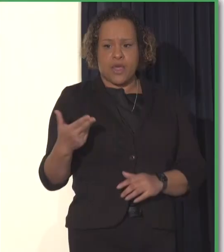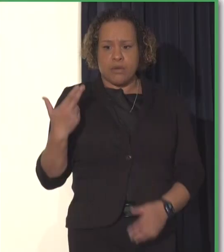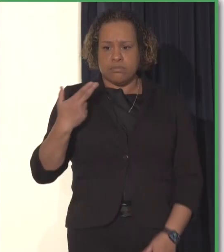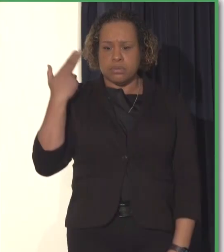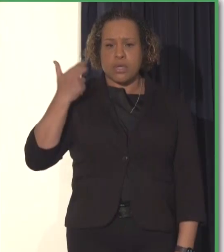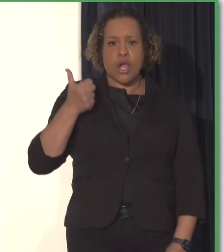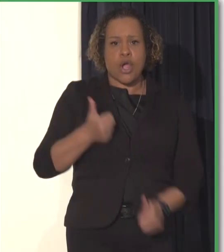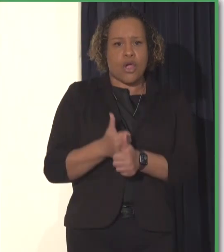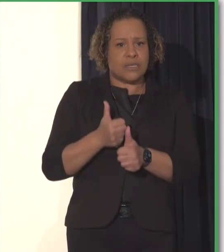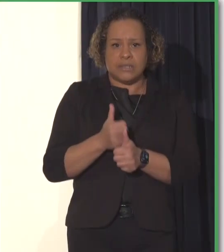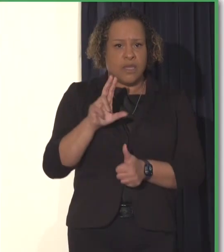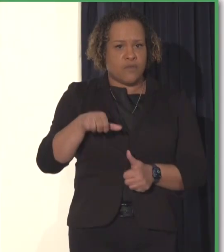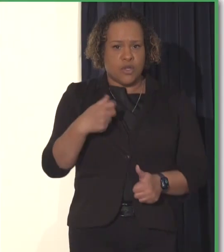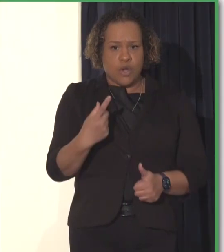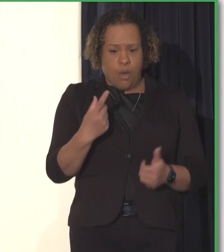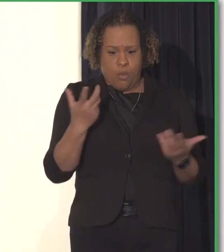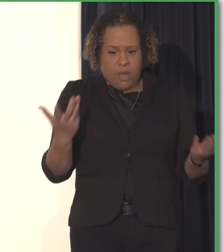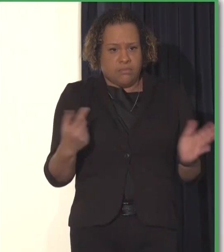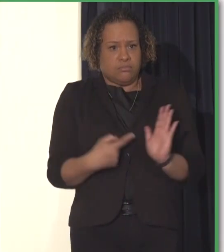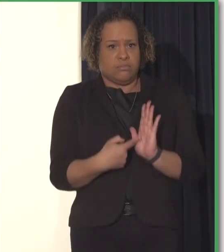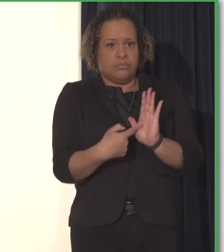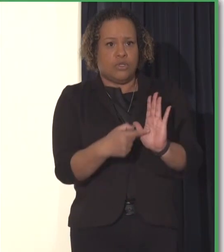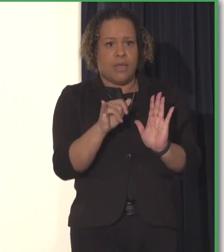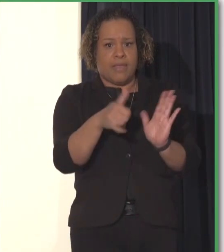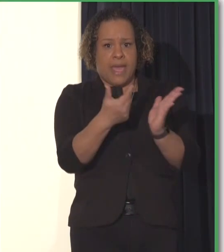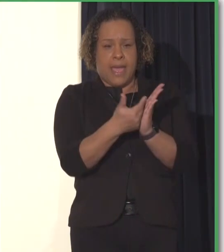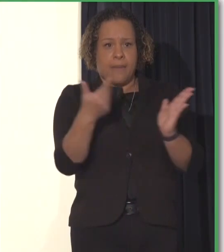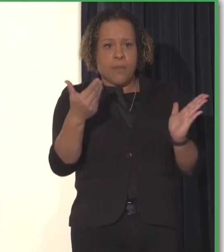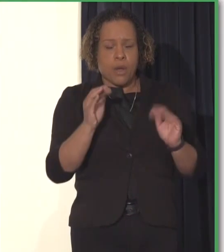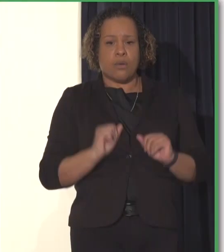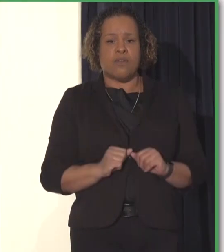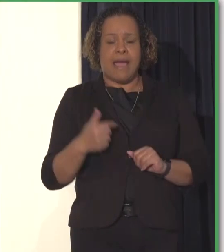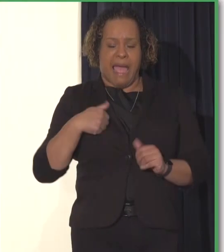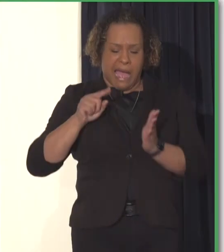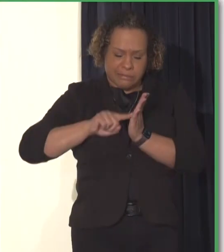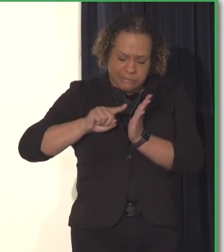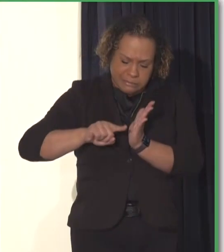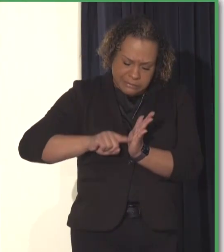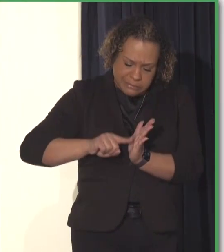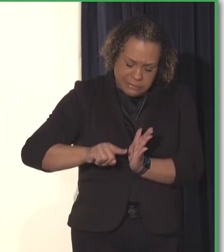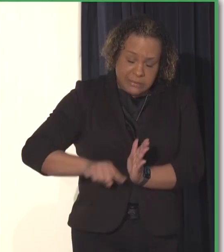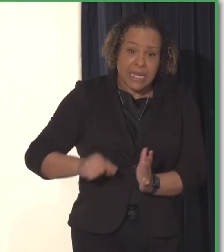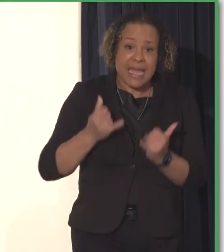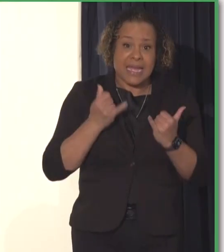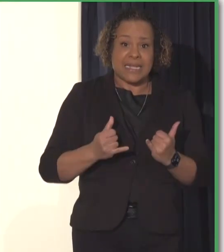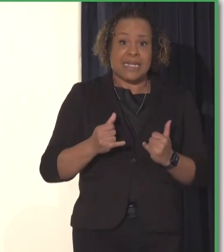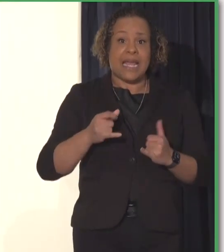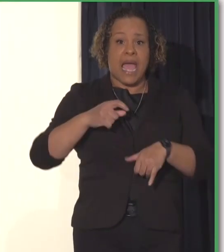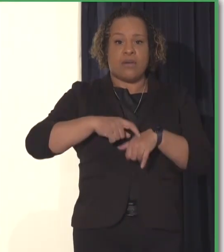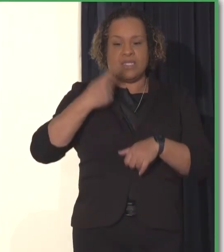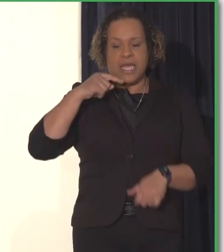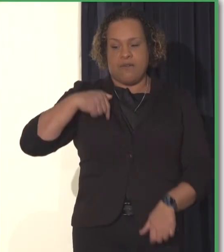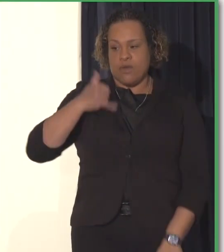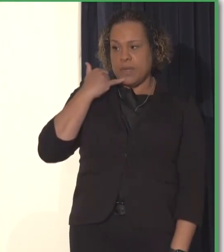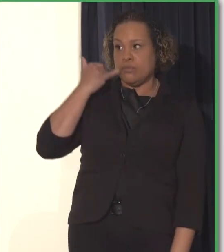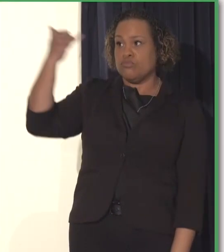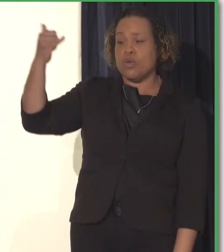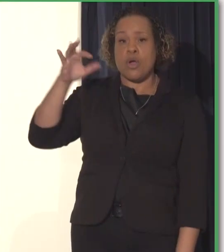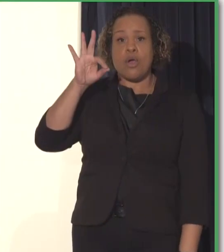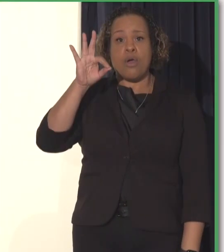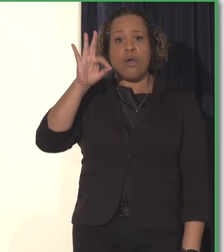nobody produced one. I dug as far as I can dig. Now it's time to call the feds in. Daryl